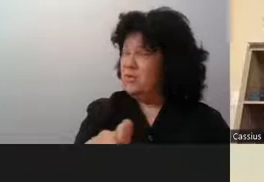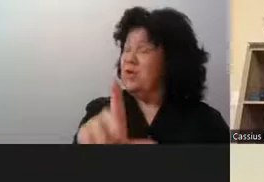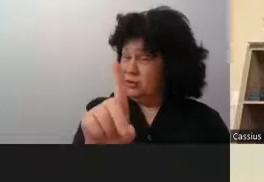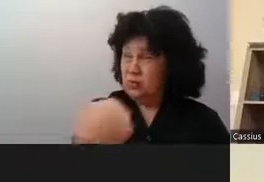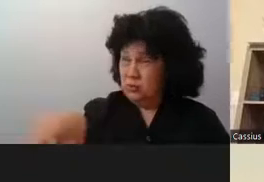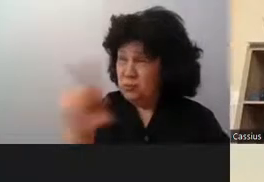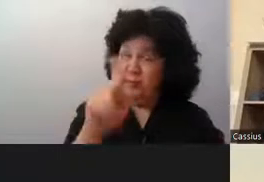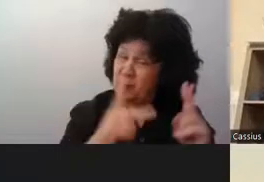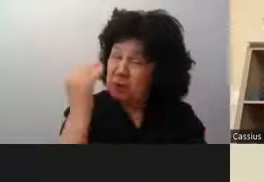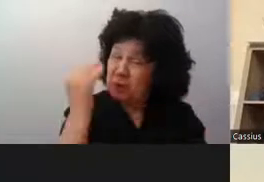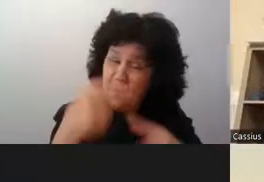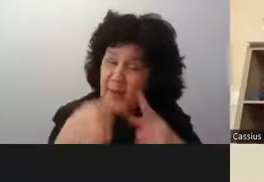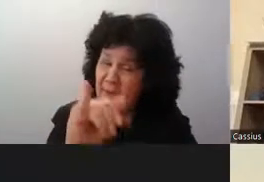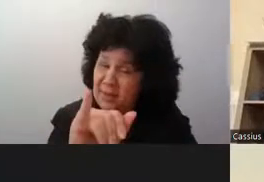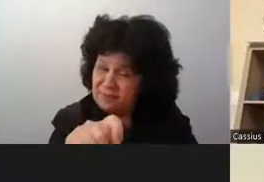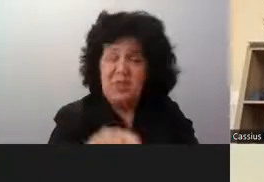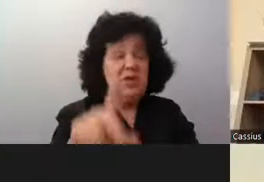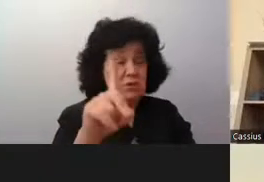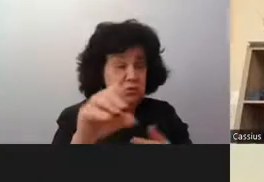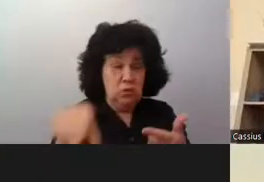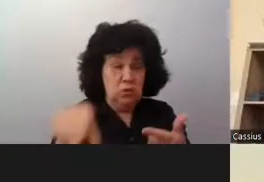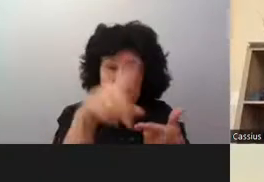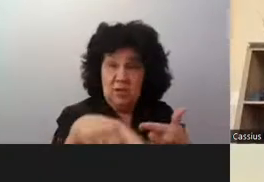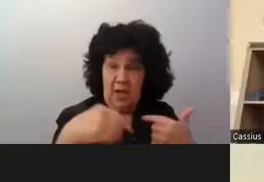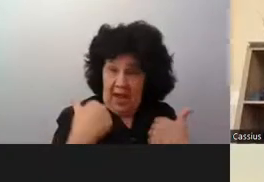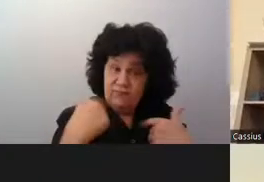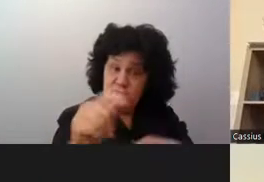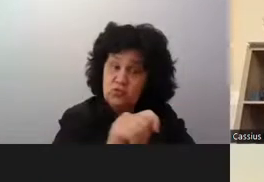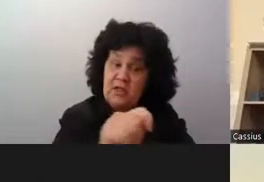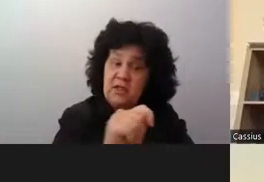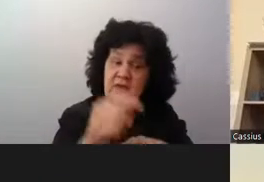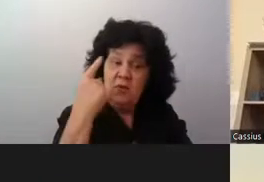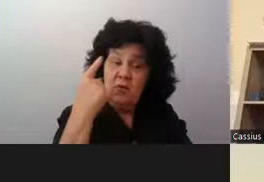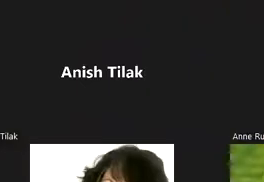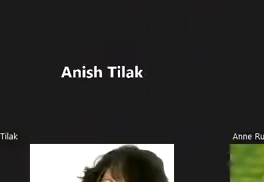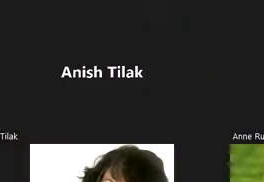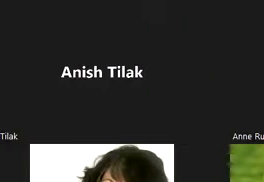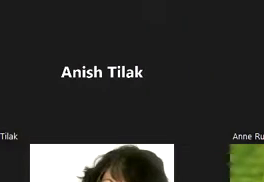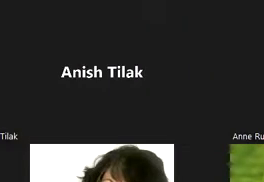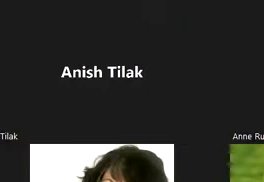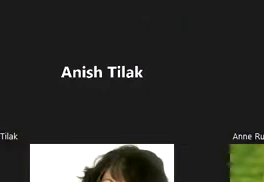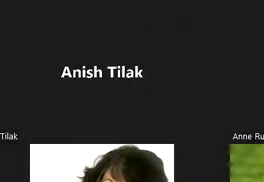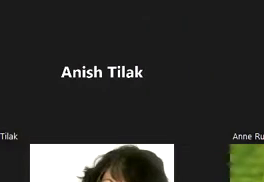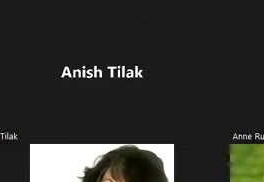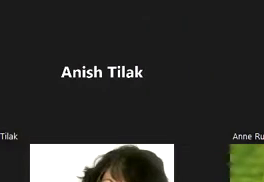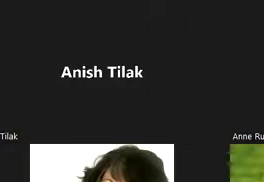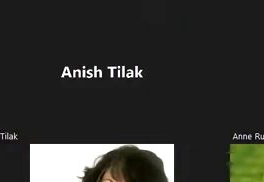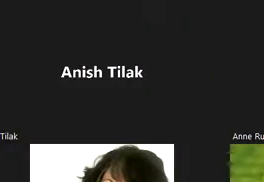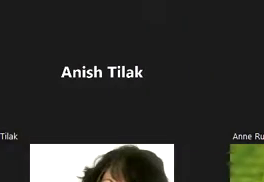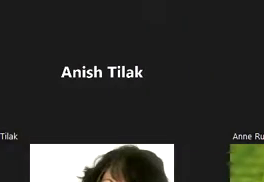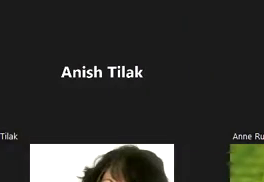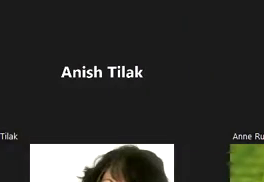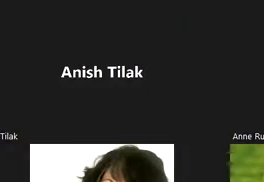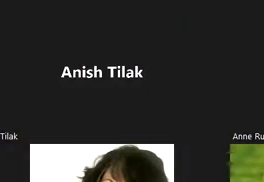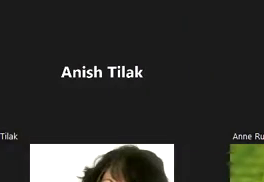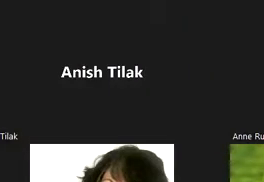kind of training is available to normal 1102s or acquisition professionals? What does the usage look like? We've